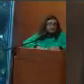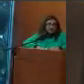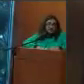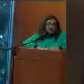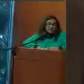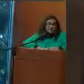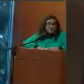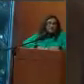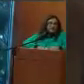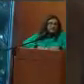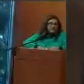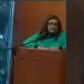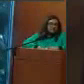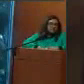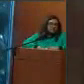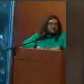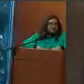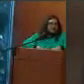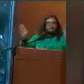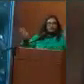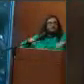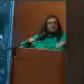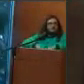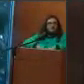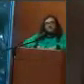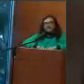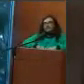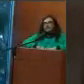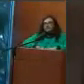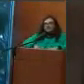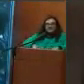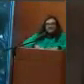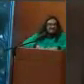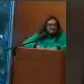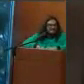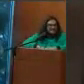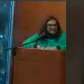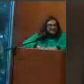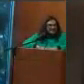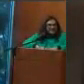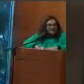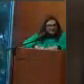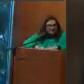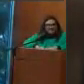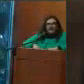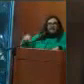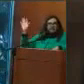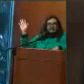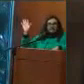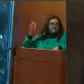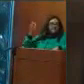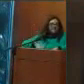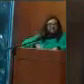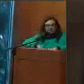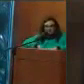and as long with Spanish and English writing on the walls saying what they're selling. It's and